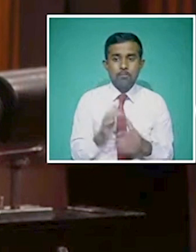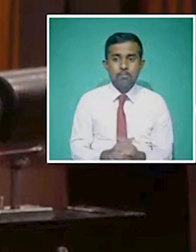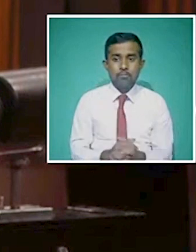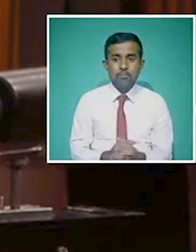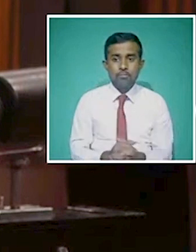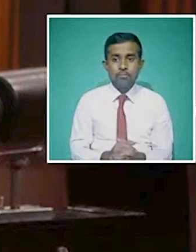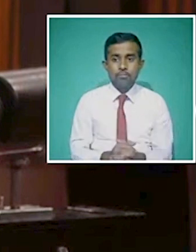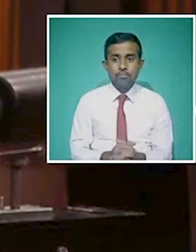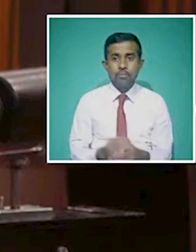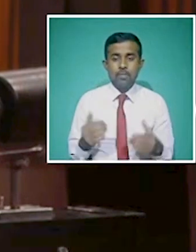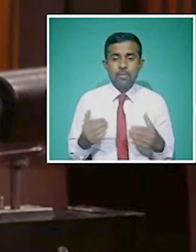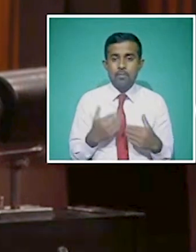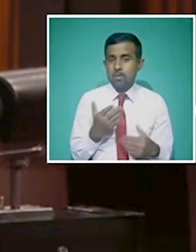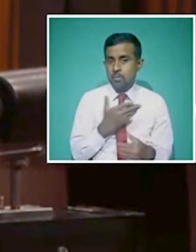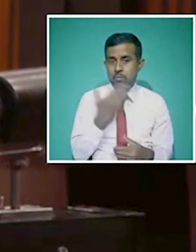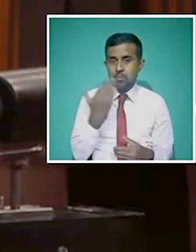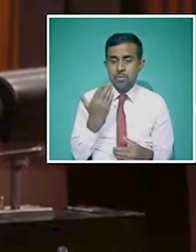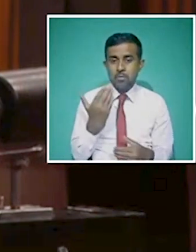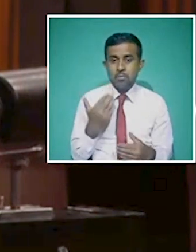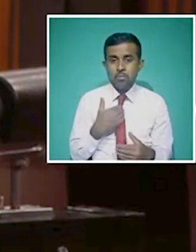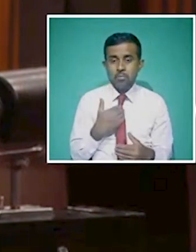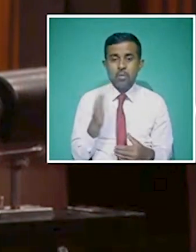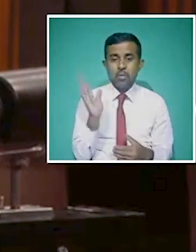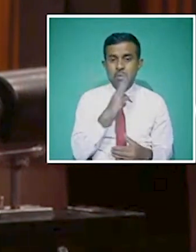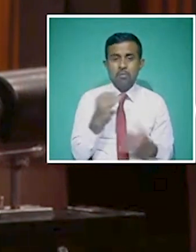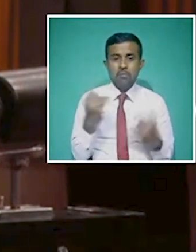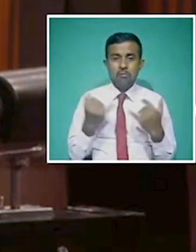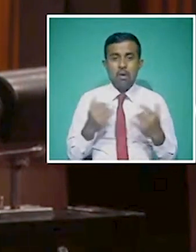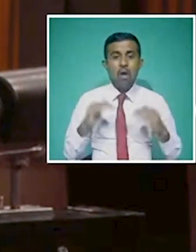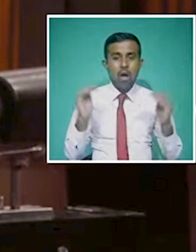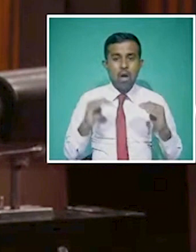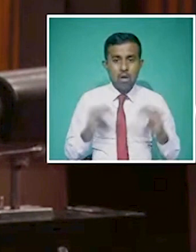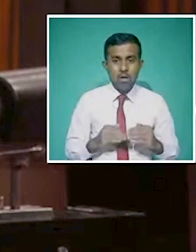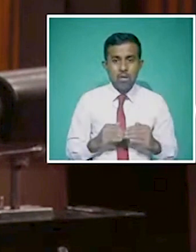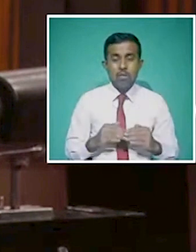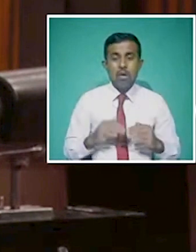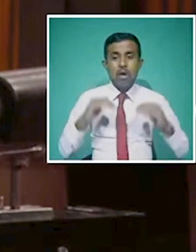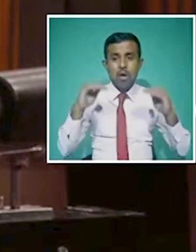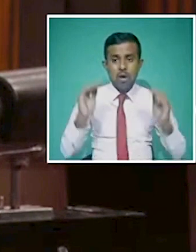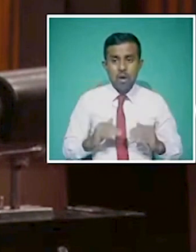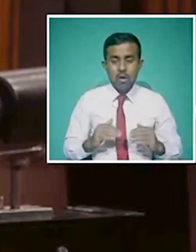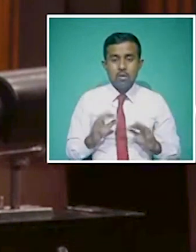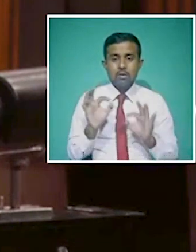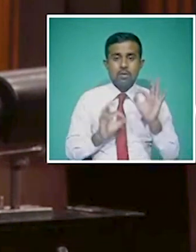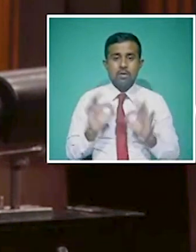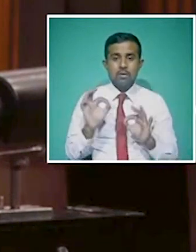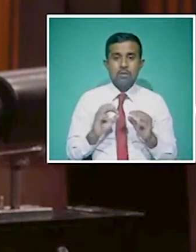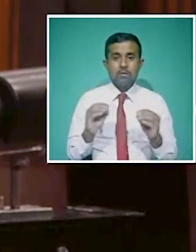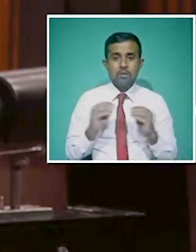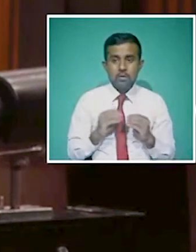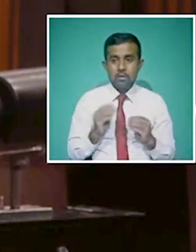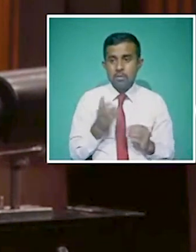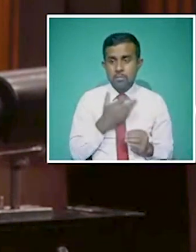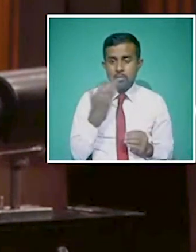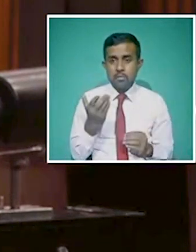we reduce our air pollution, we can get a lower percentage of interest on these bonds. You see, so there are a lot of things that we can